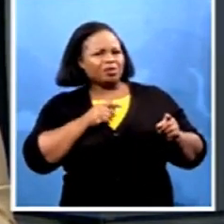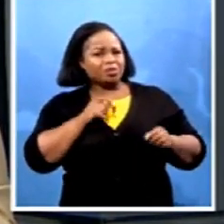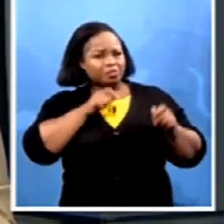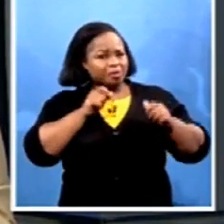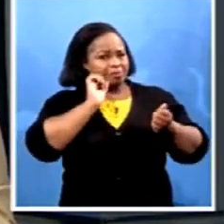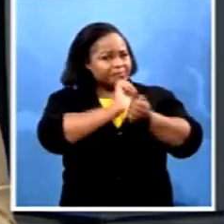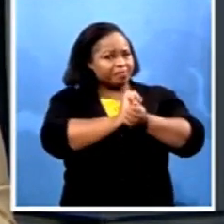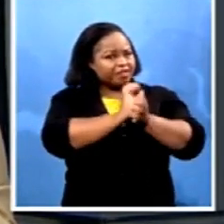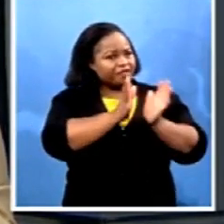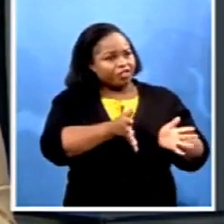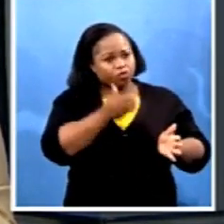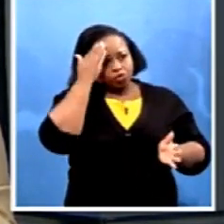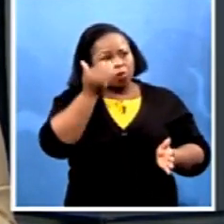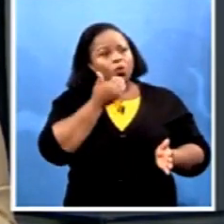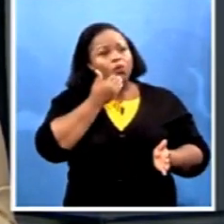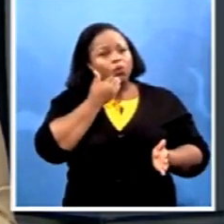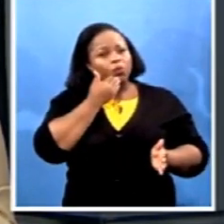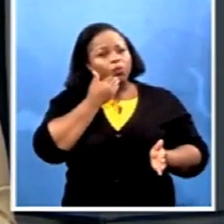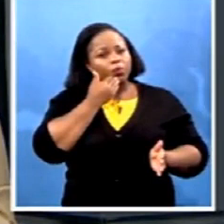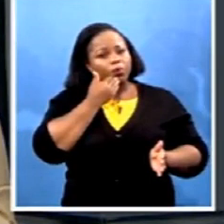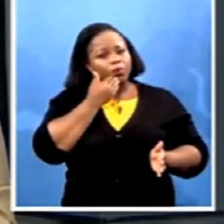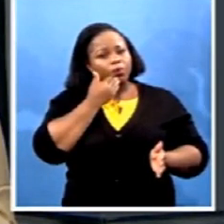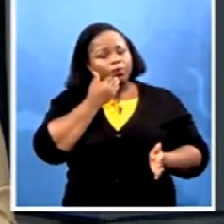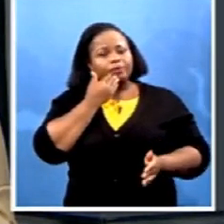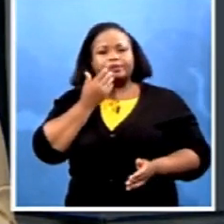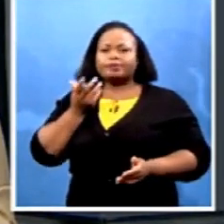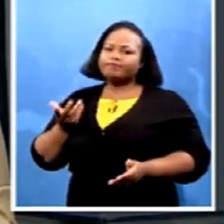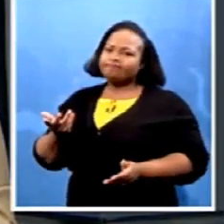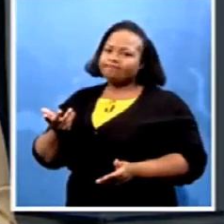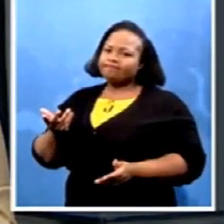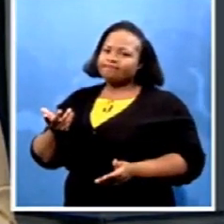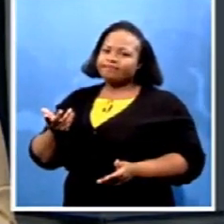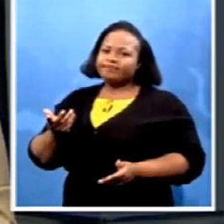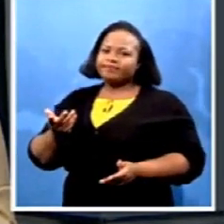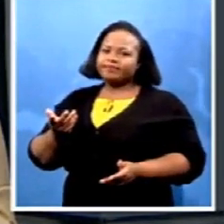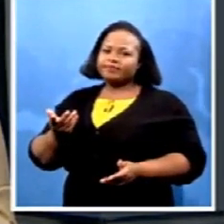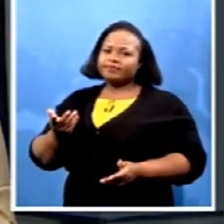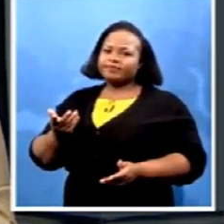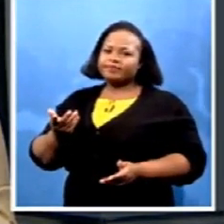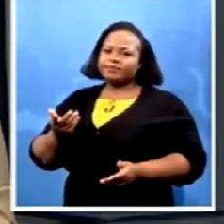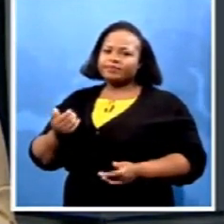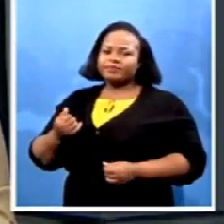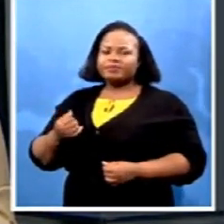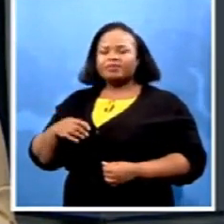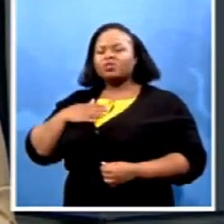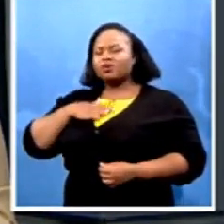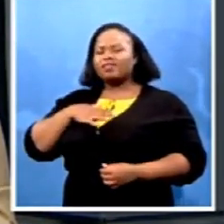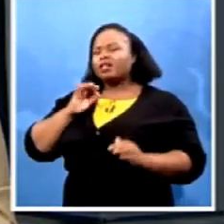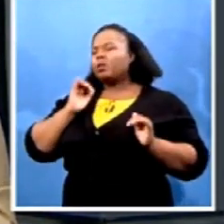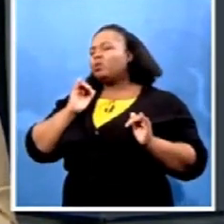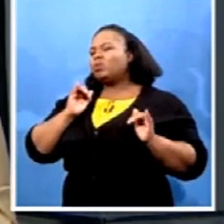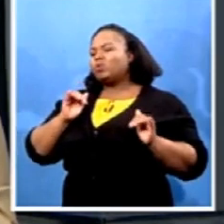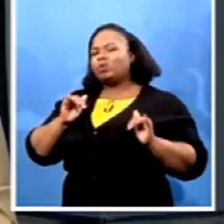are? Look, we're utterly disgusted by what you've seen. It is a known